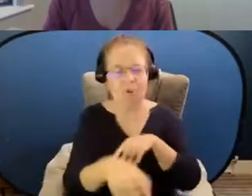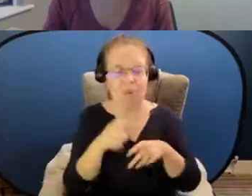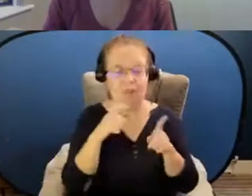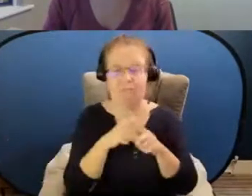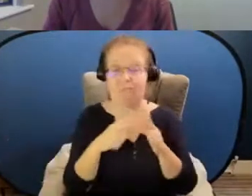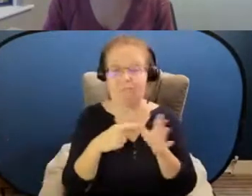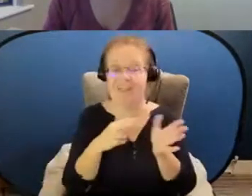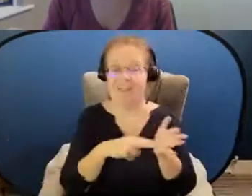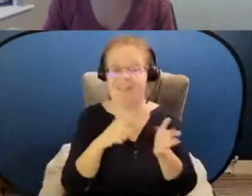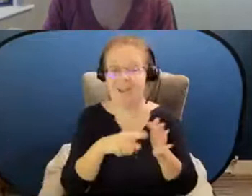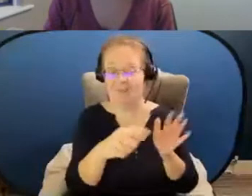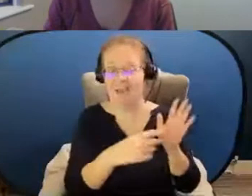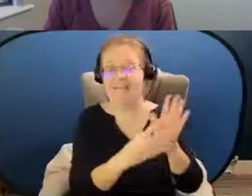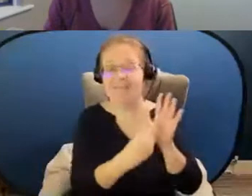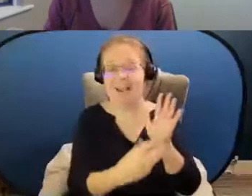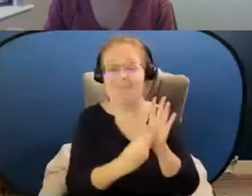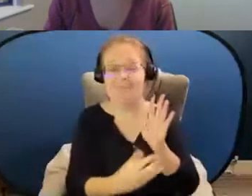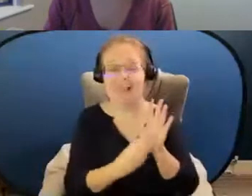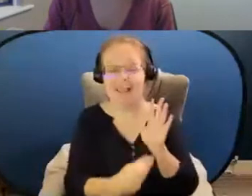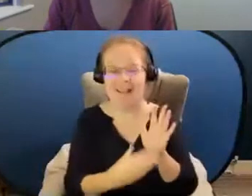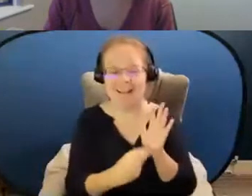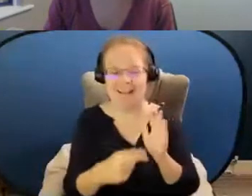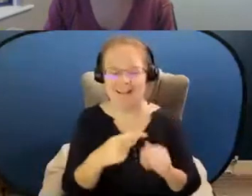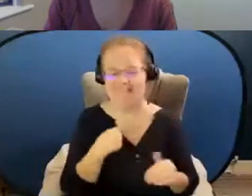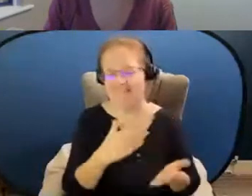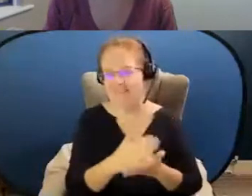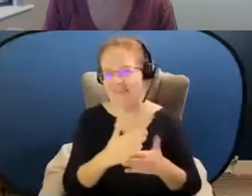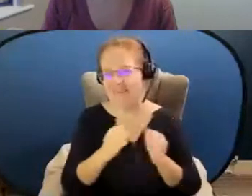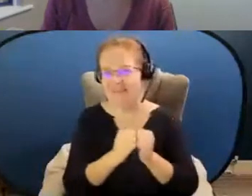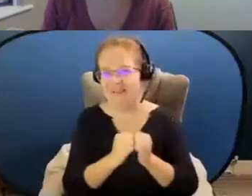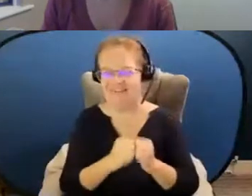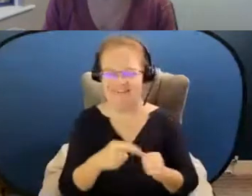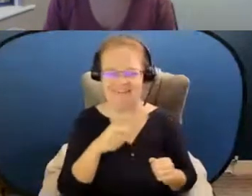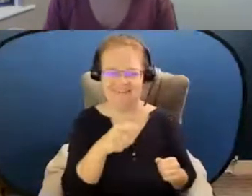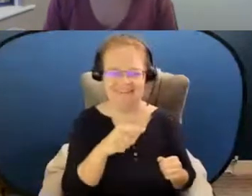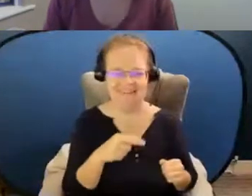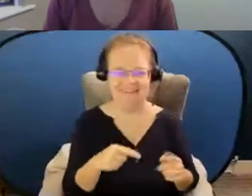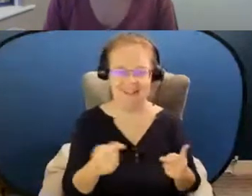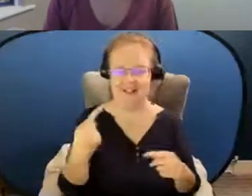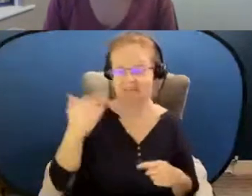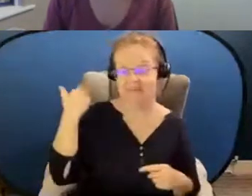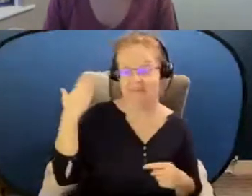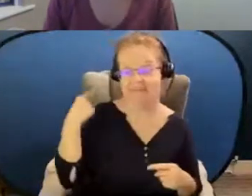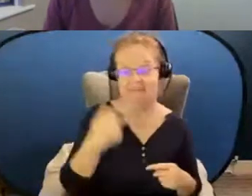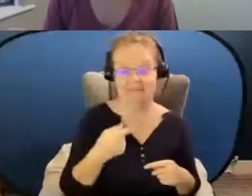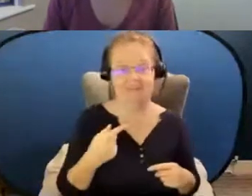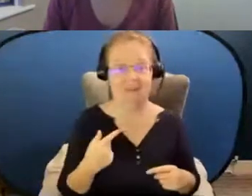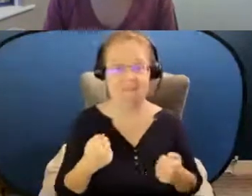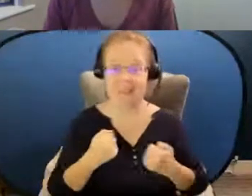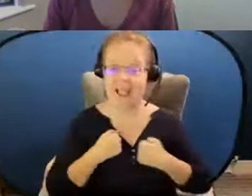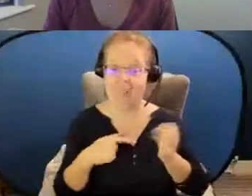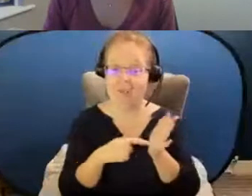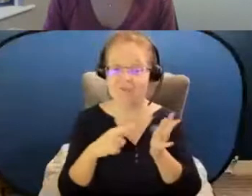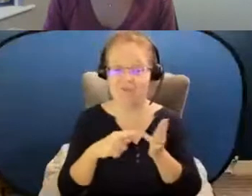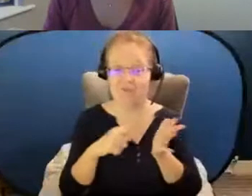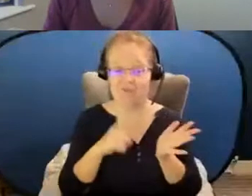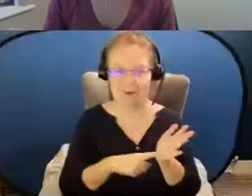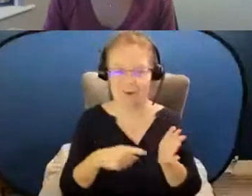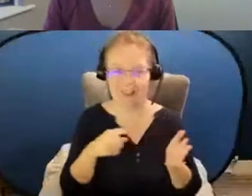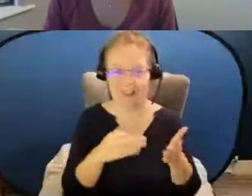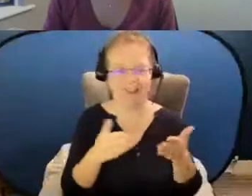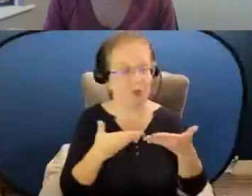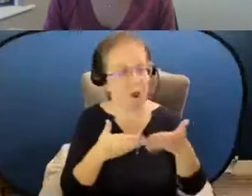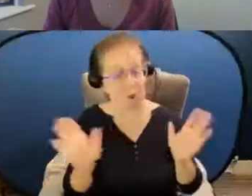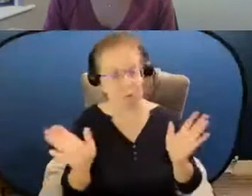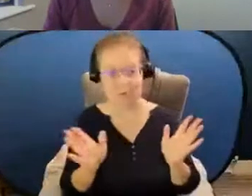about templates, in one hand, it's kind of gratifying that she that impression, because a while back, and actually our tool is an open slate and you